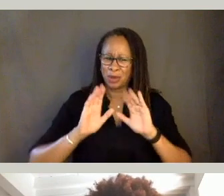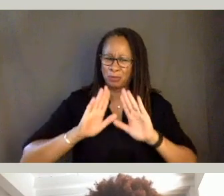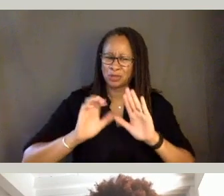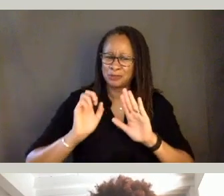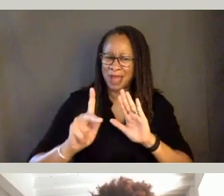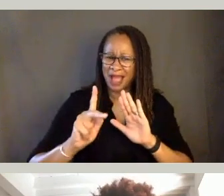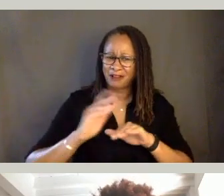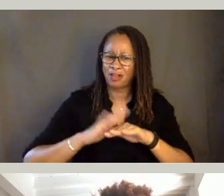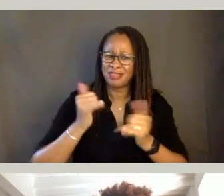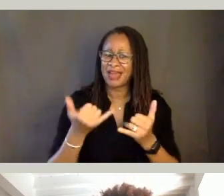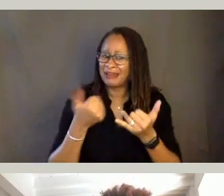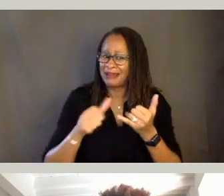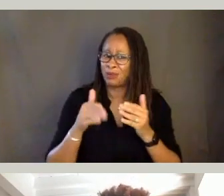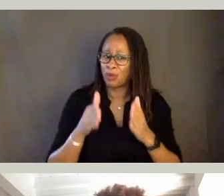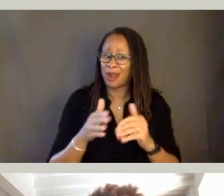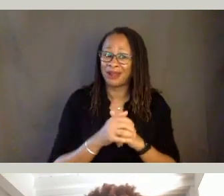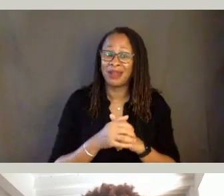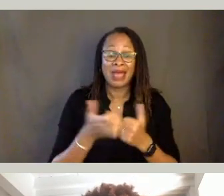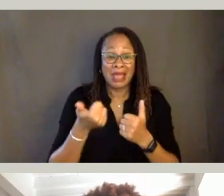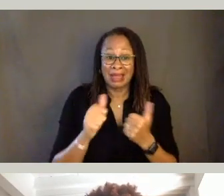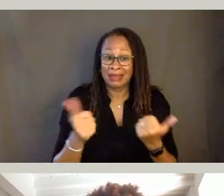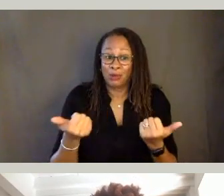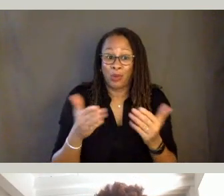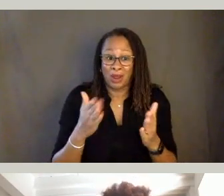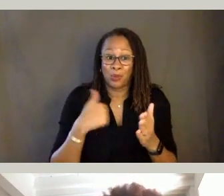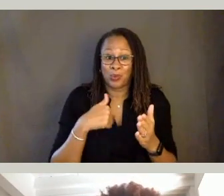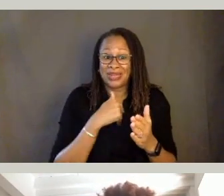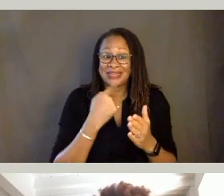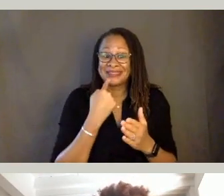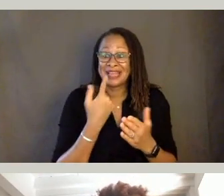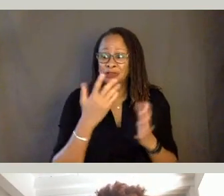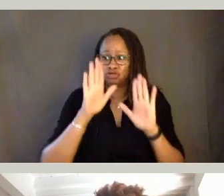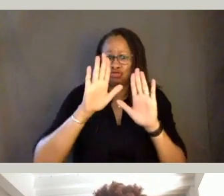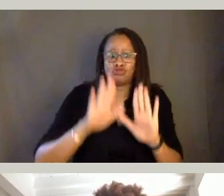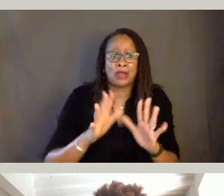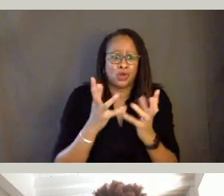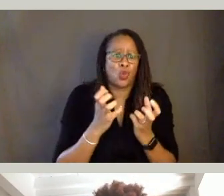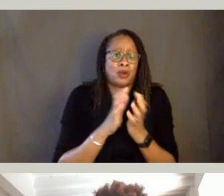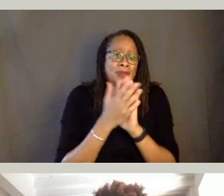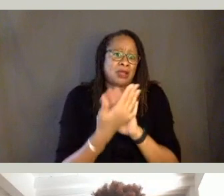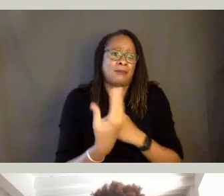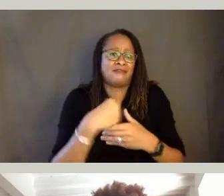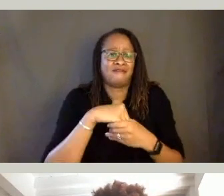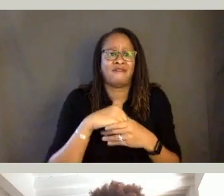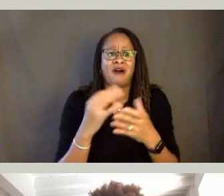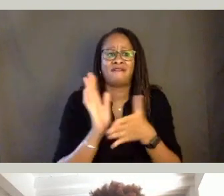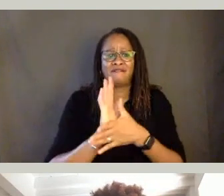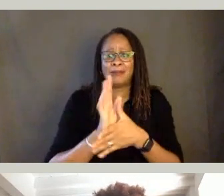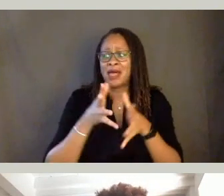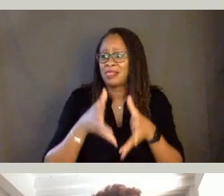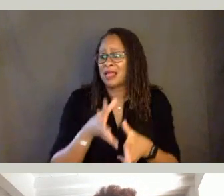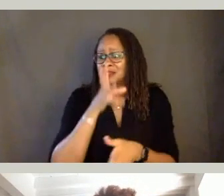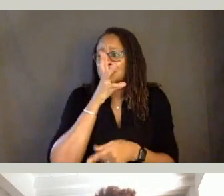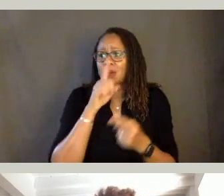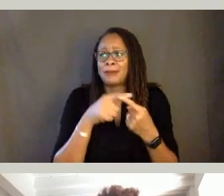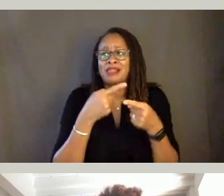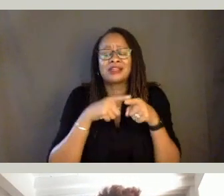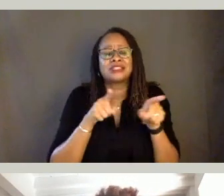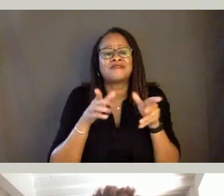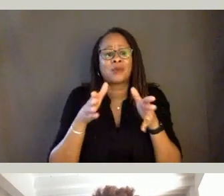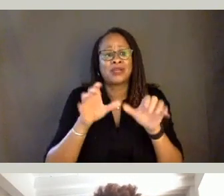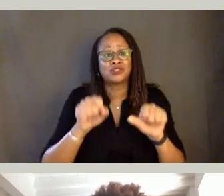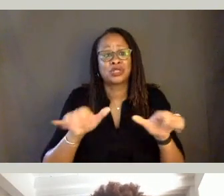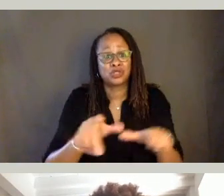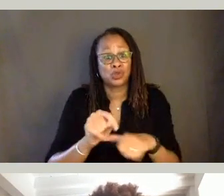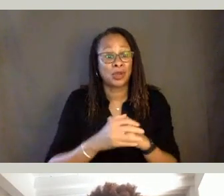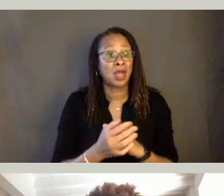way? Is there a way we can say, actually, it's great you want to be involved in film. Let's talk about the different ways you can do that. But